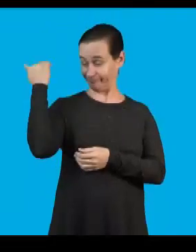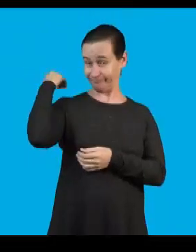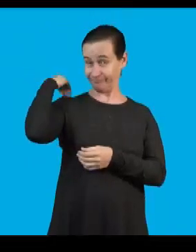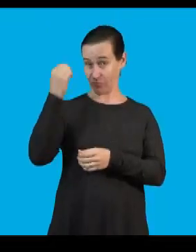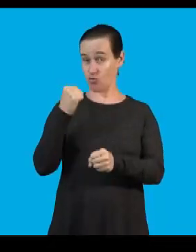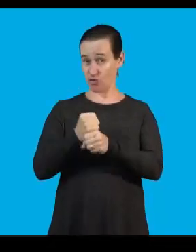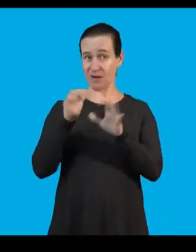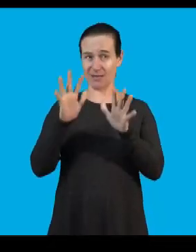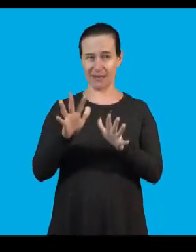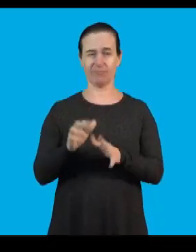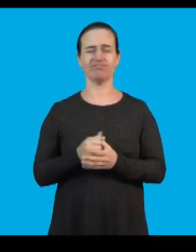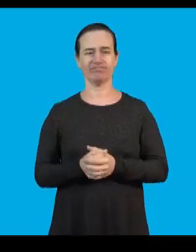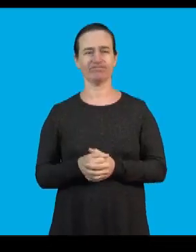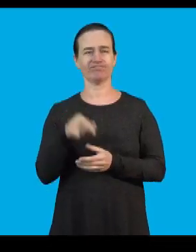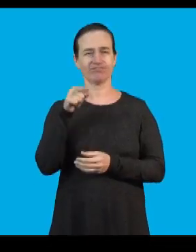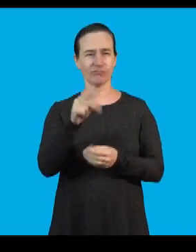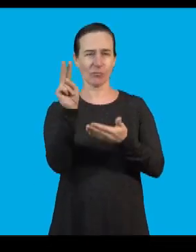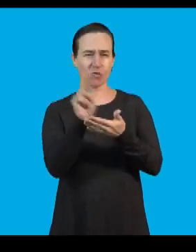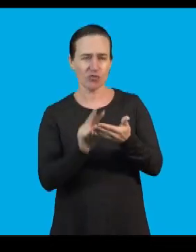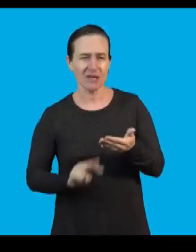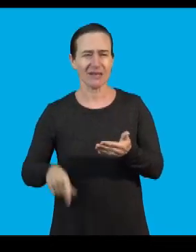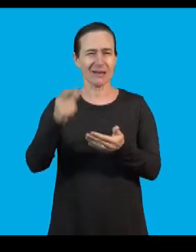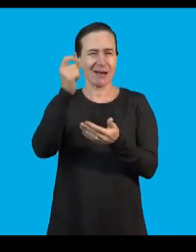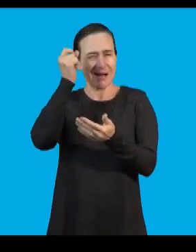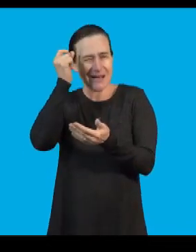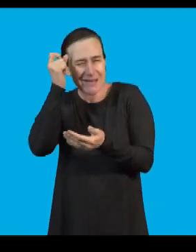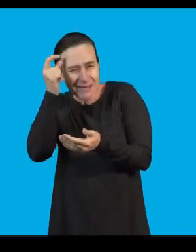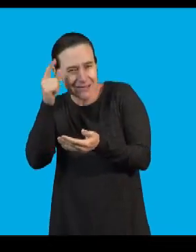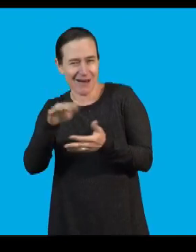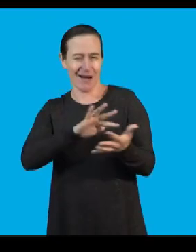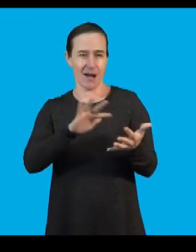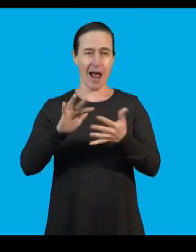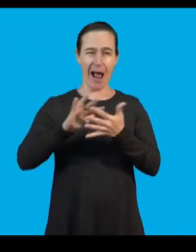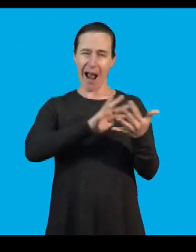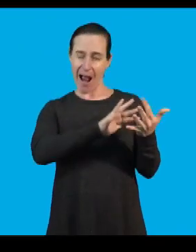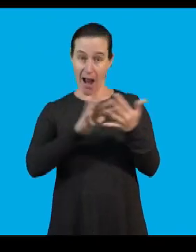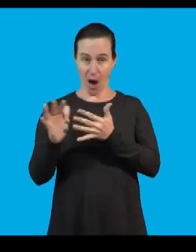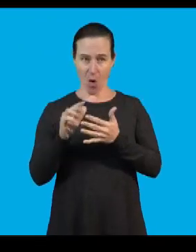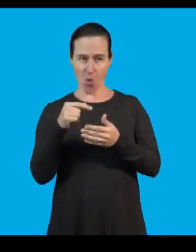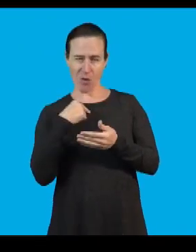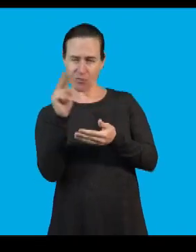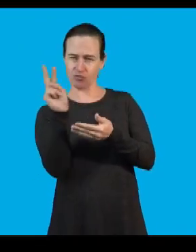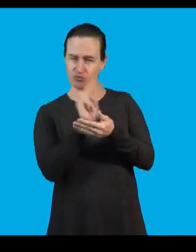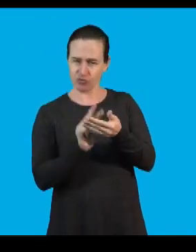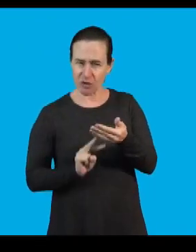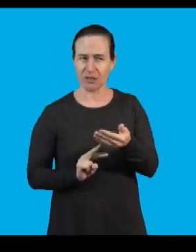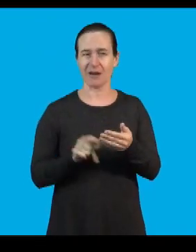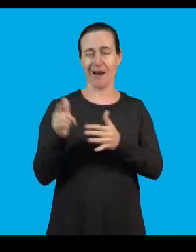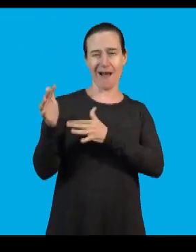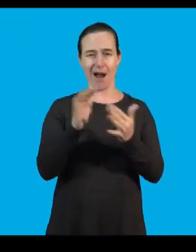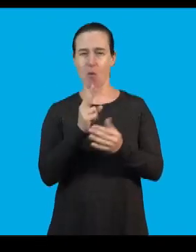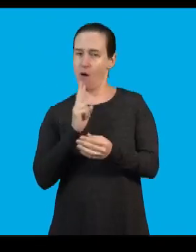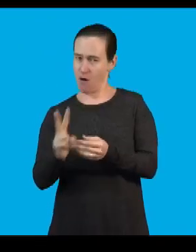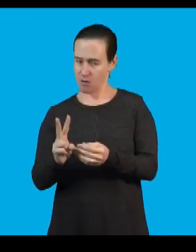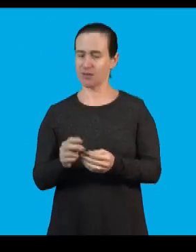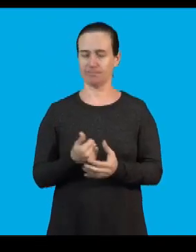grade 10 that we focused on reading skills, comprehension skills, the guidelines of how we read a comprehension, and